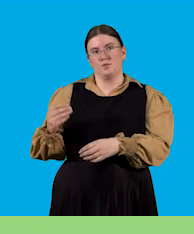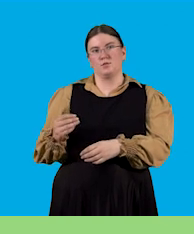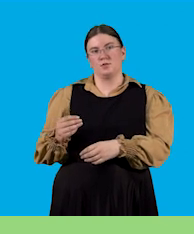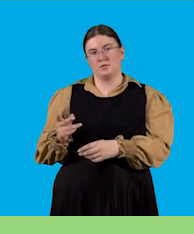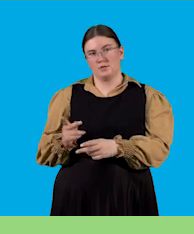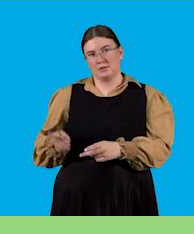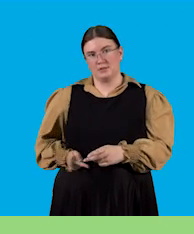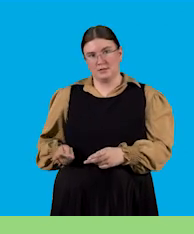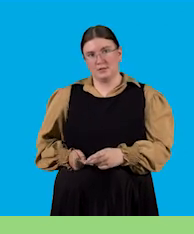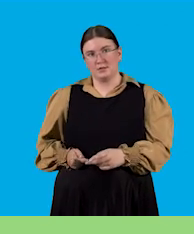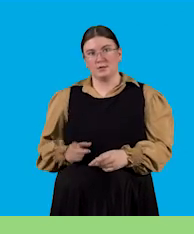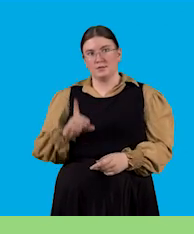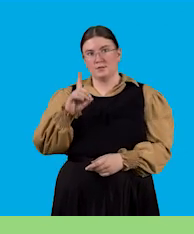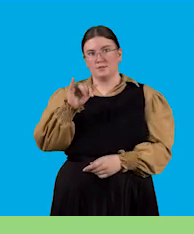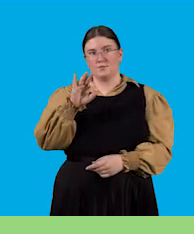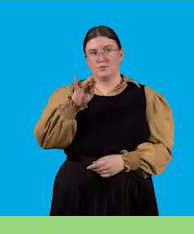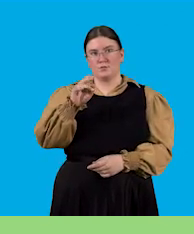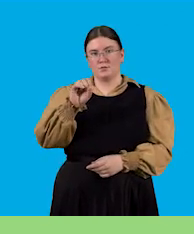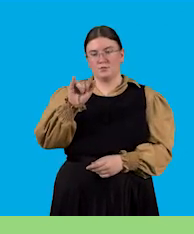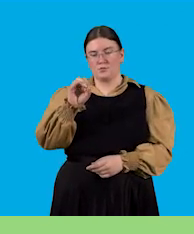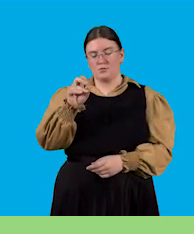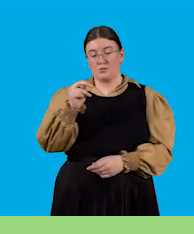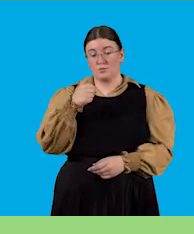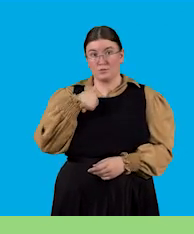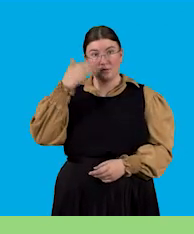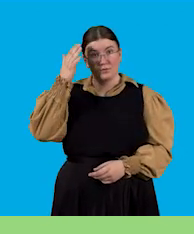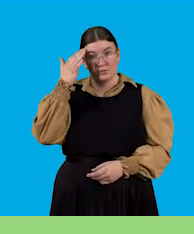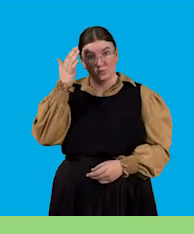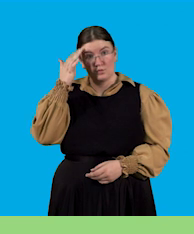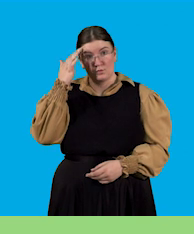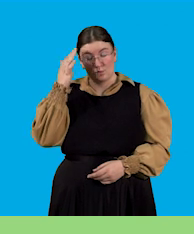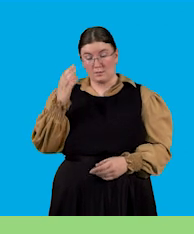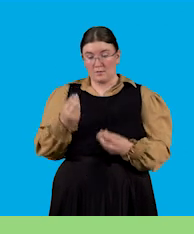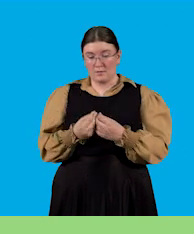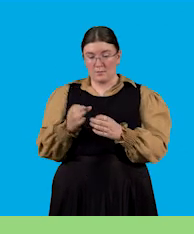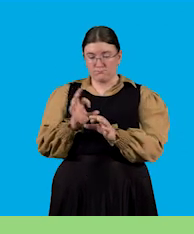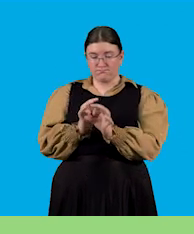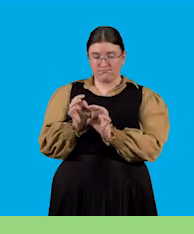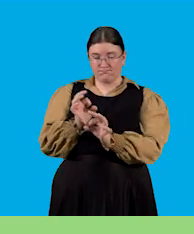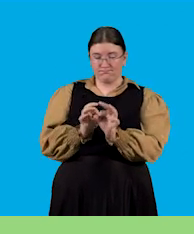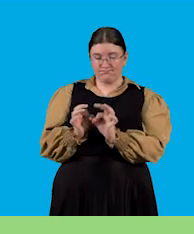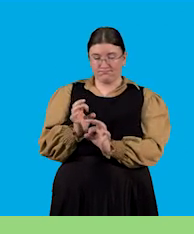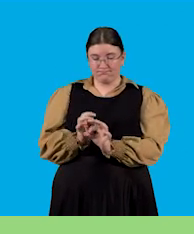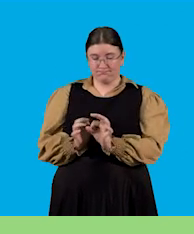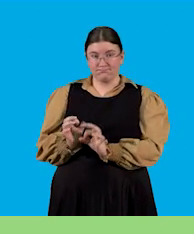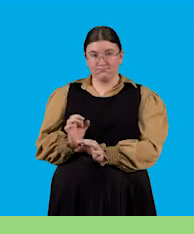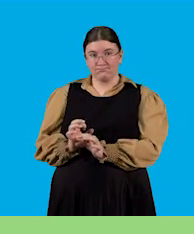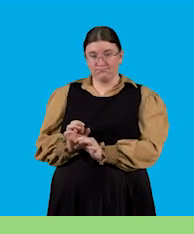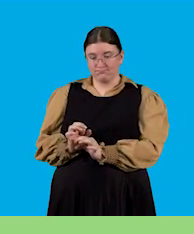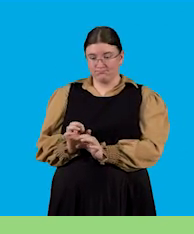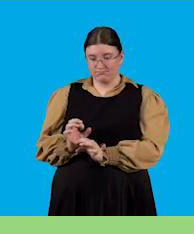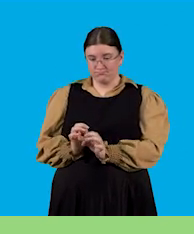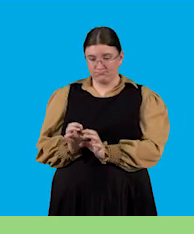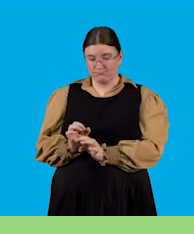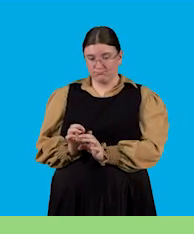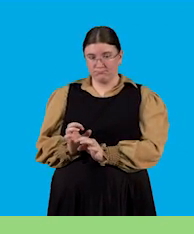term diffusion being defined, we know that this is when a substance moves from an area of a